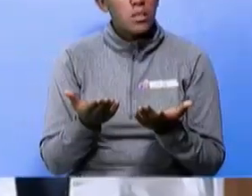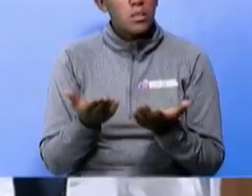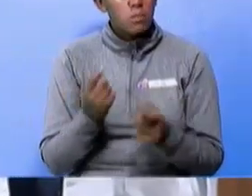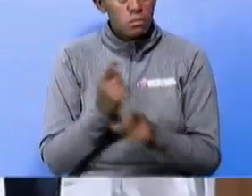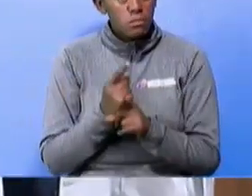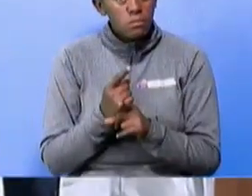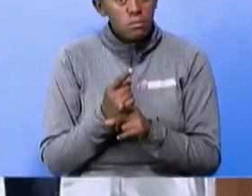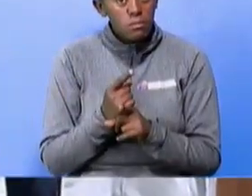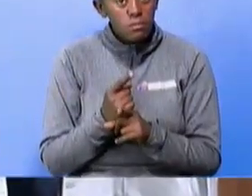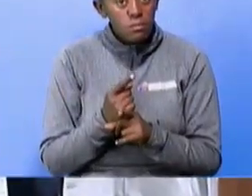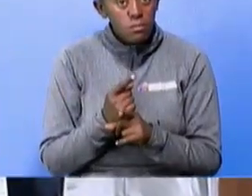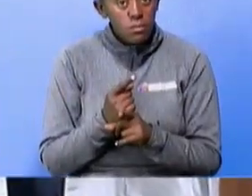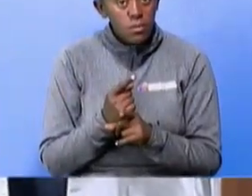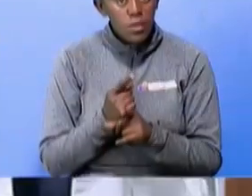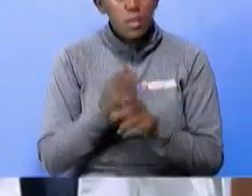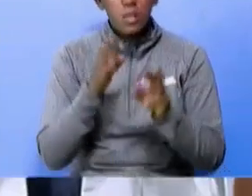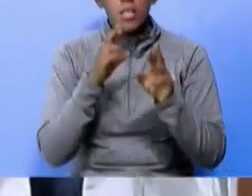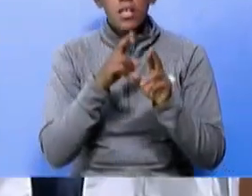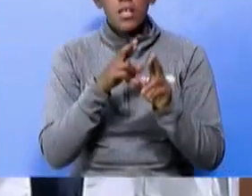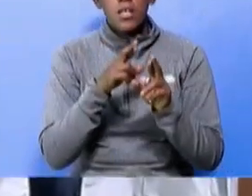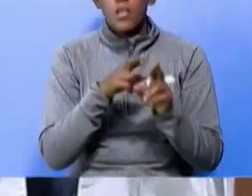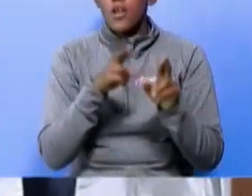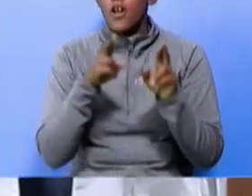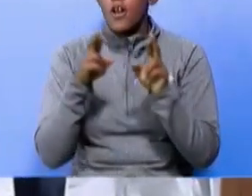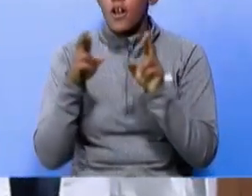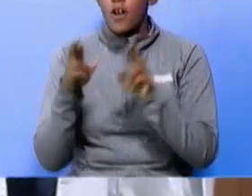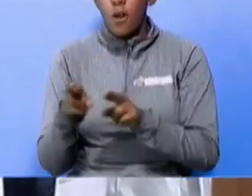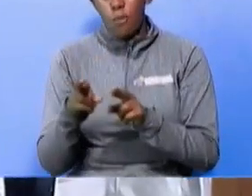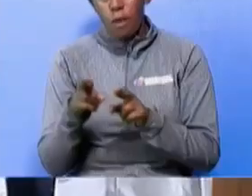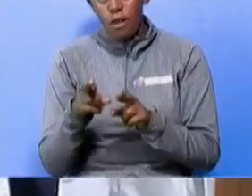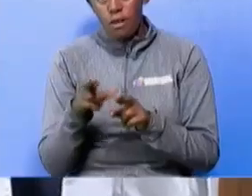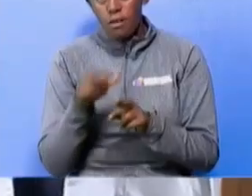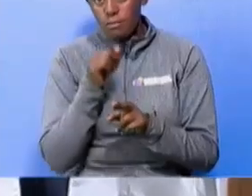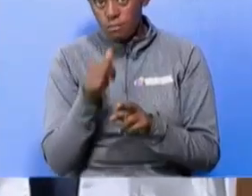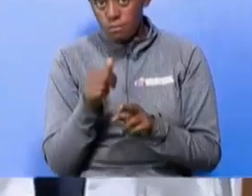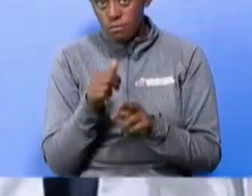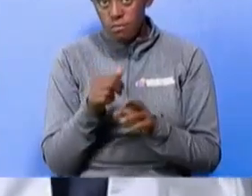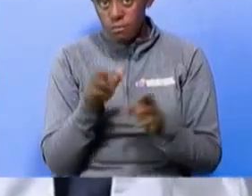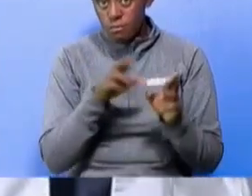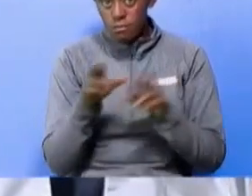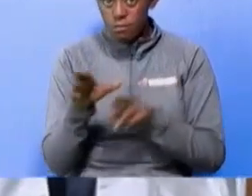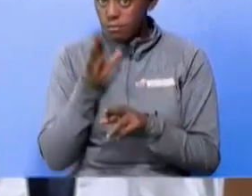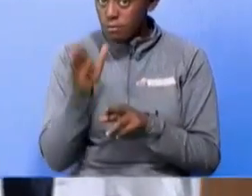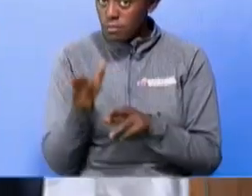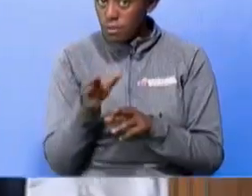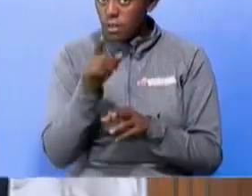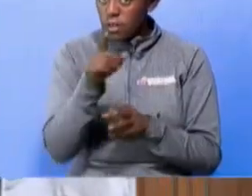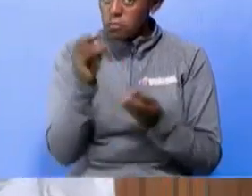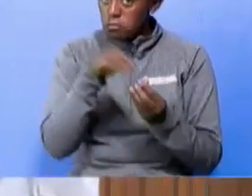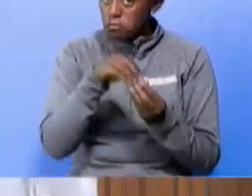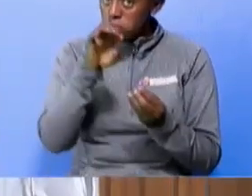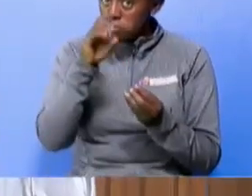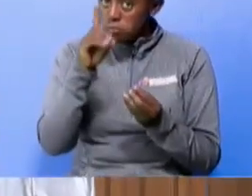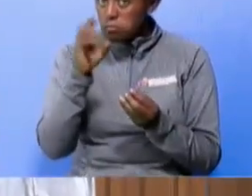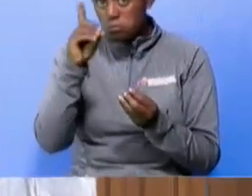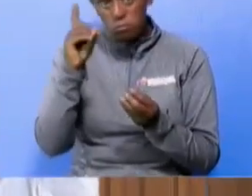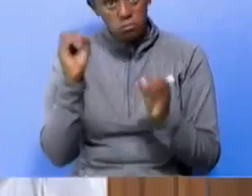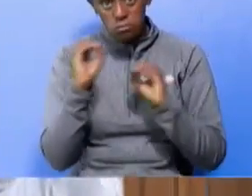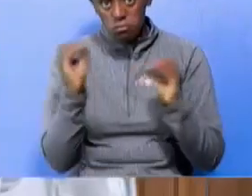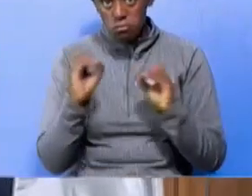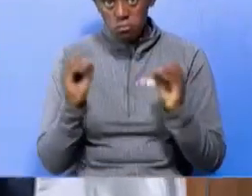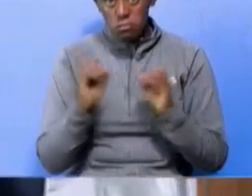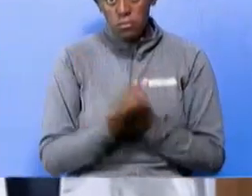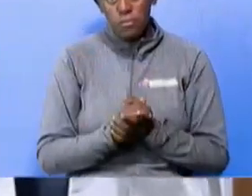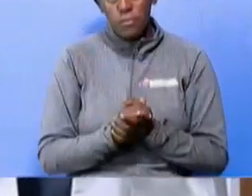Exactly. That is an irregular verb. Therefore, don't add D or ED after it.